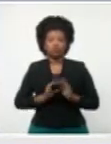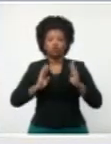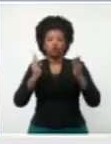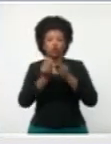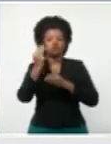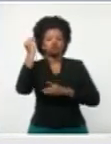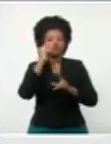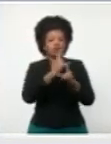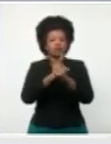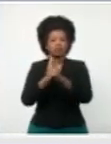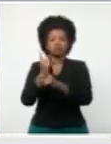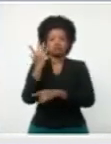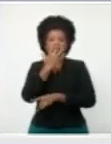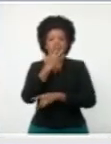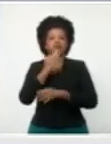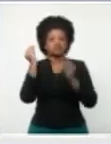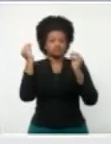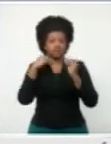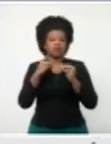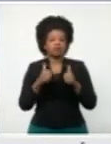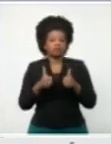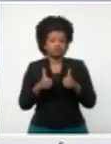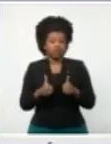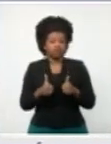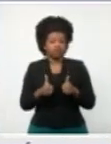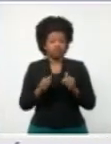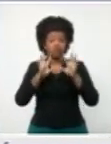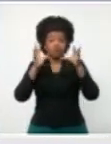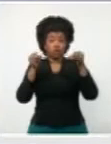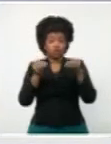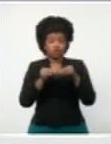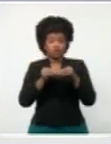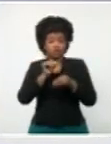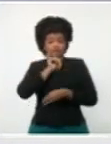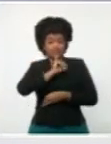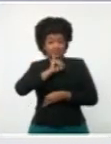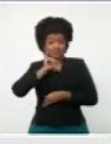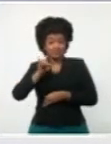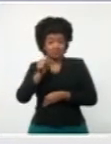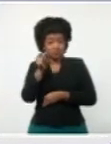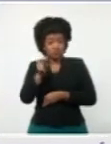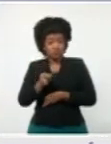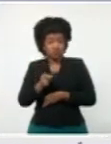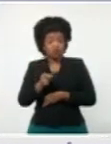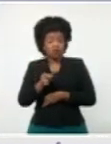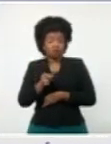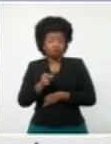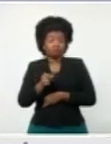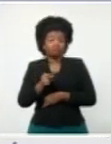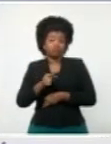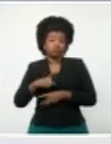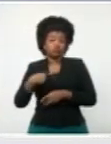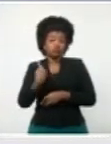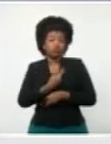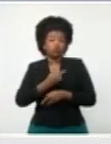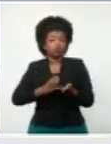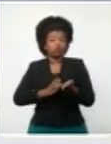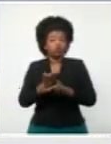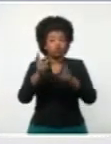Sometimes we are asked, how come if there are no foreigners coming in, we're having cases with source of infection